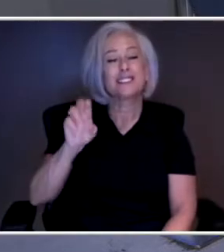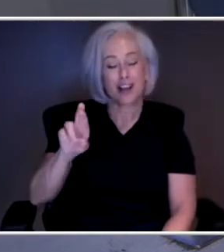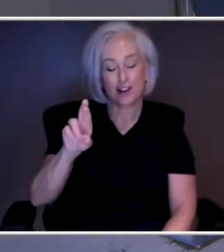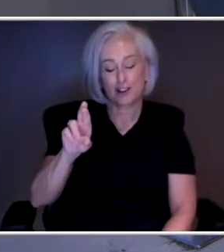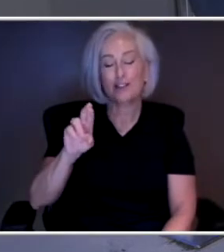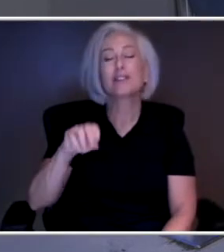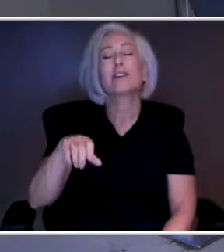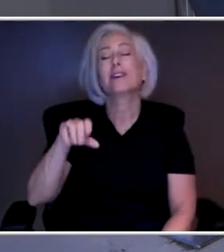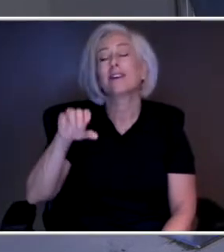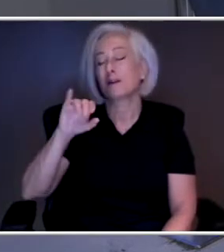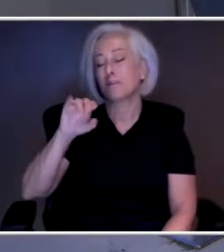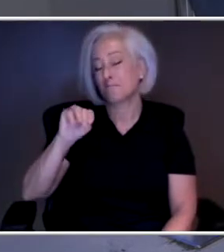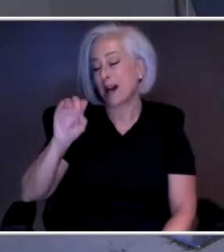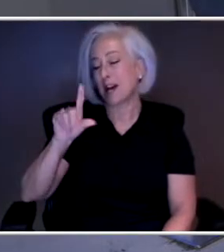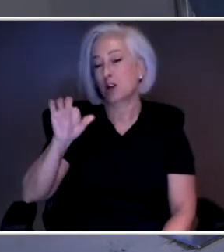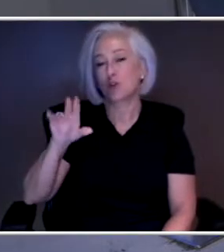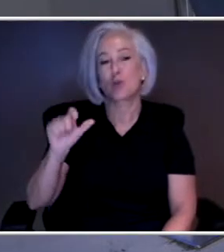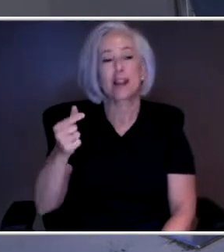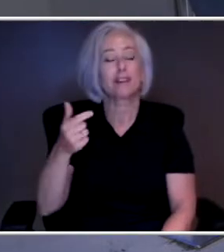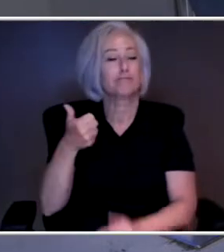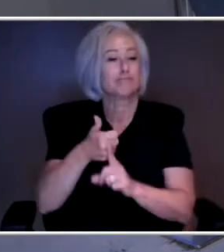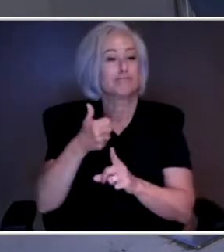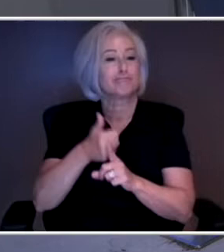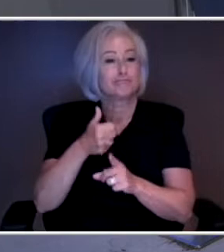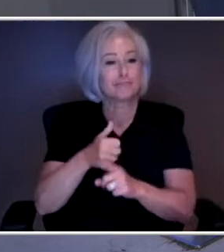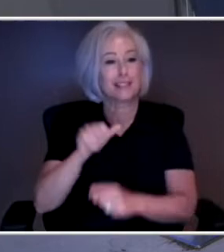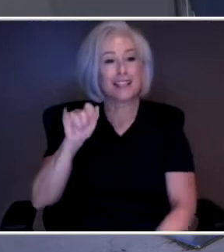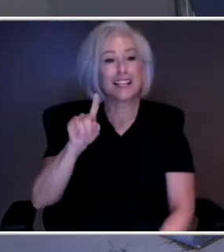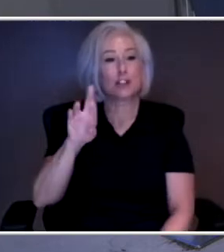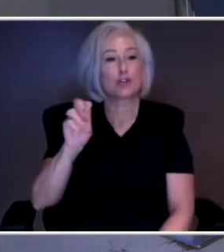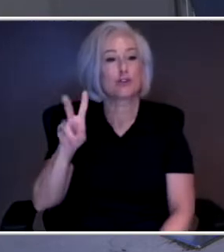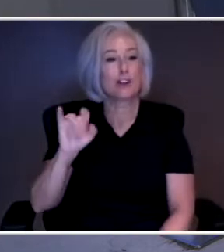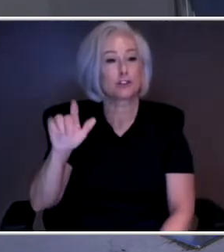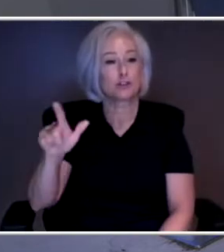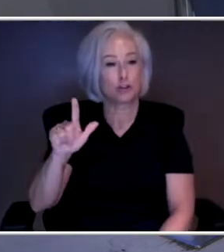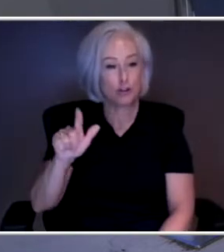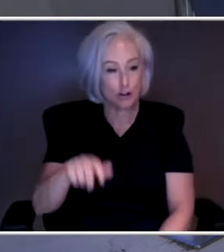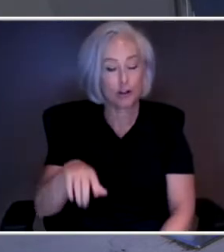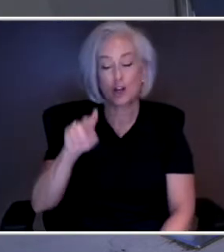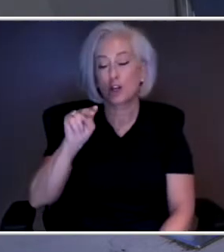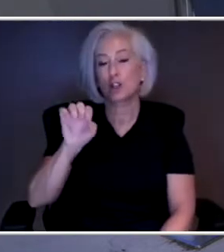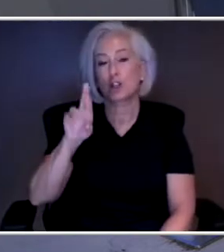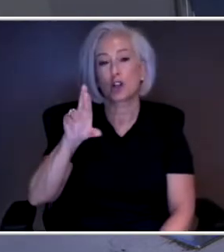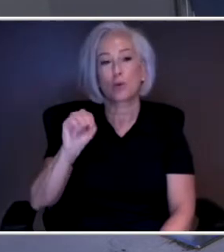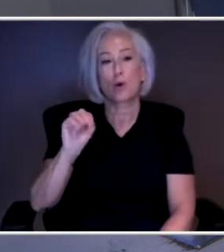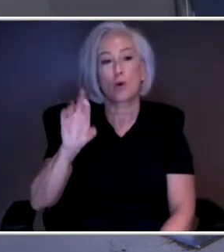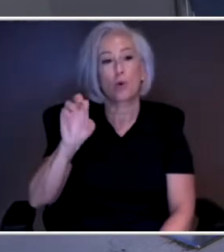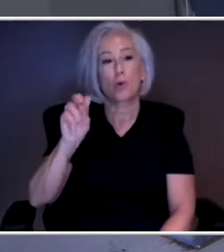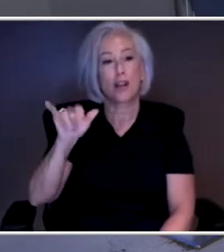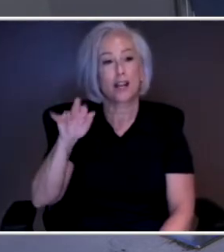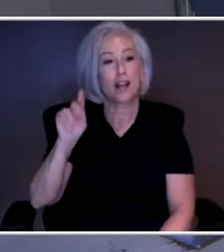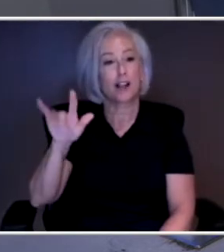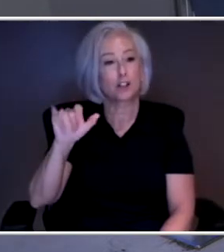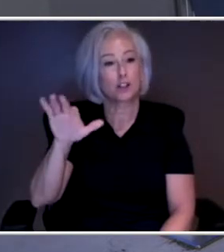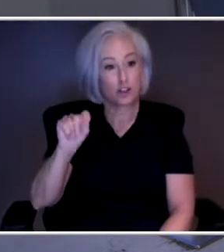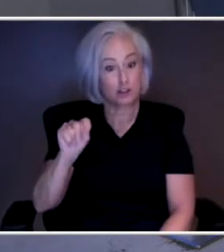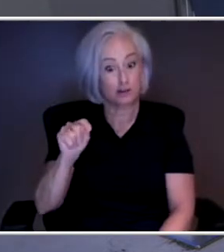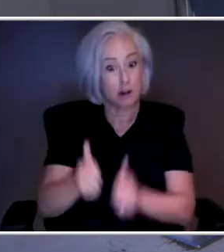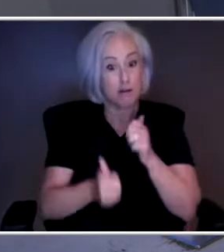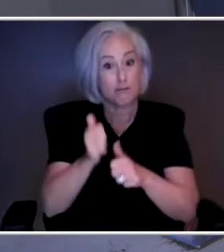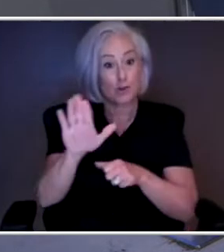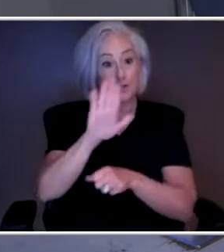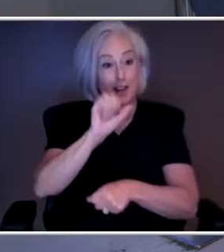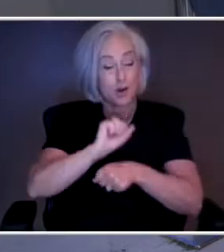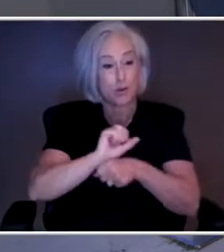interventional neuroradiologists here at the health system, and a lot of their work happens inside the vessels of the brain, but today we are